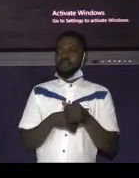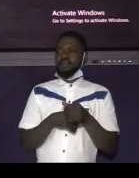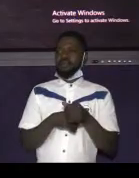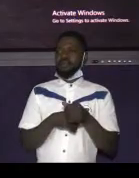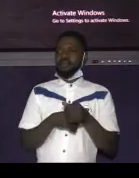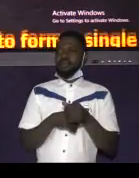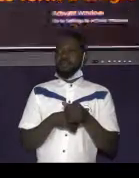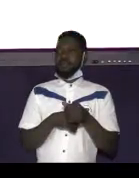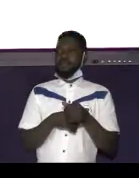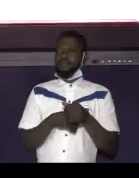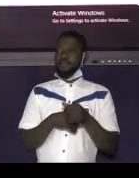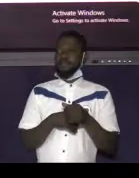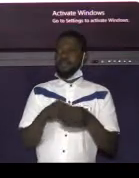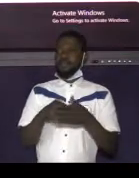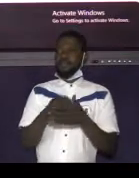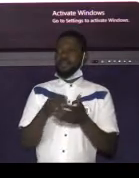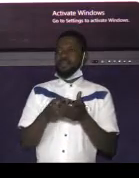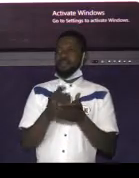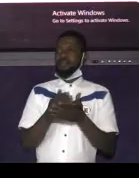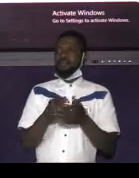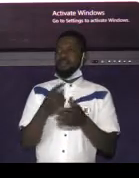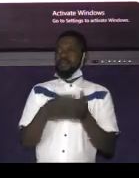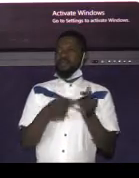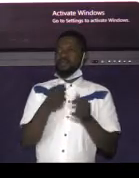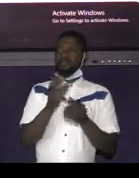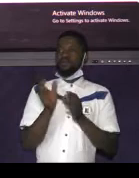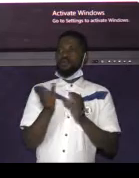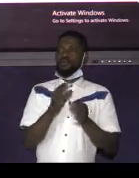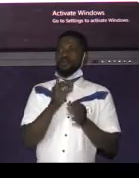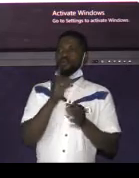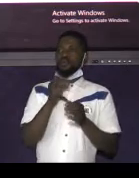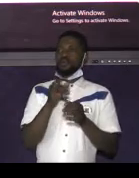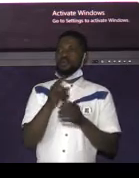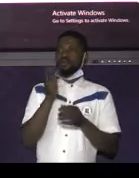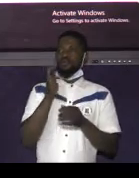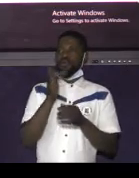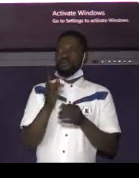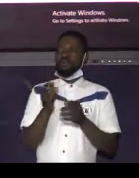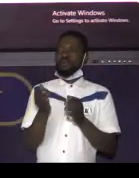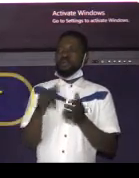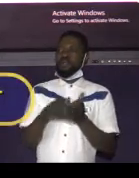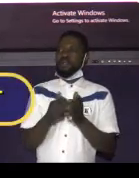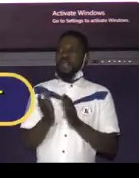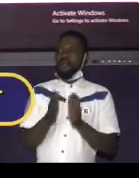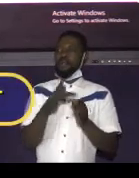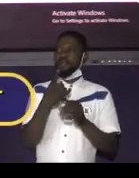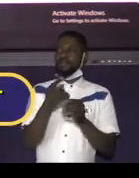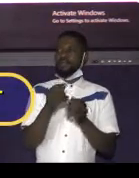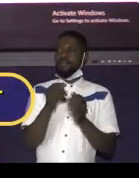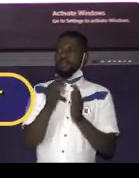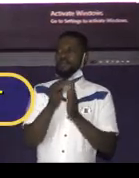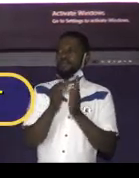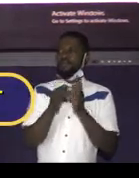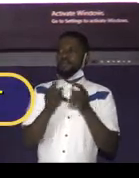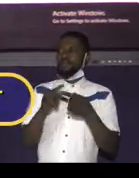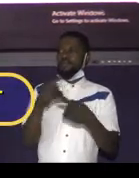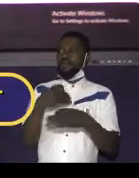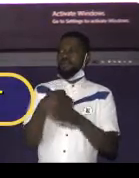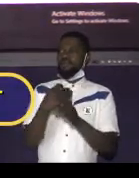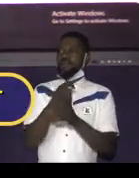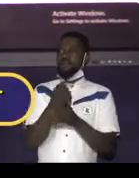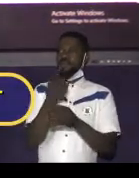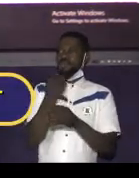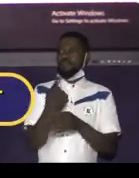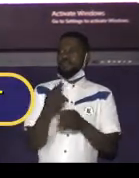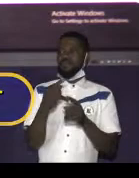So, in this segment, what you're going to do today is that you rearrange the following to form a single